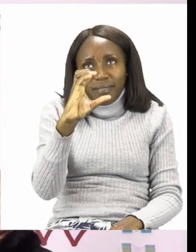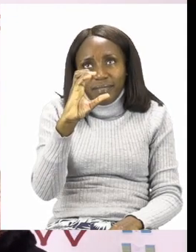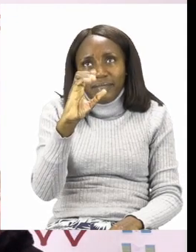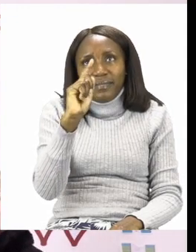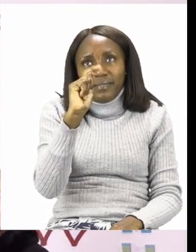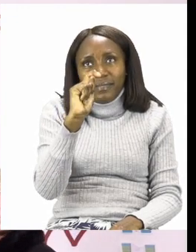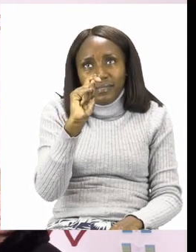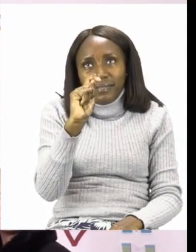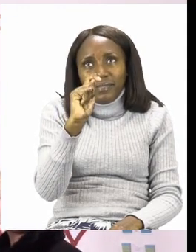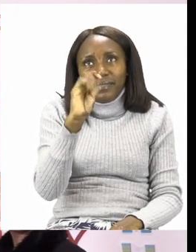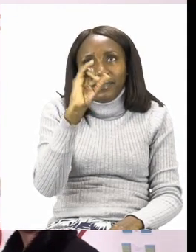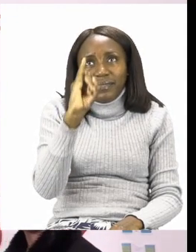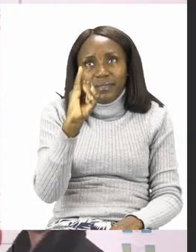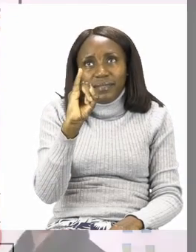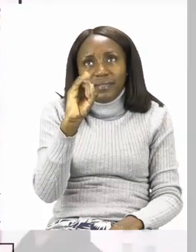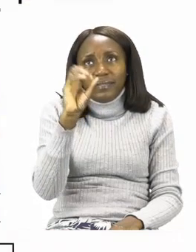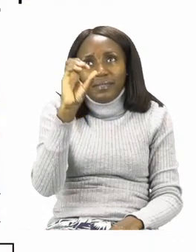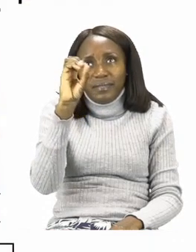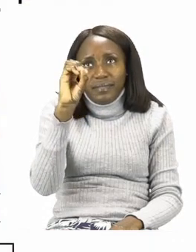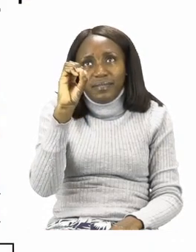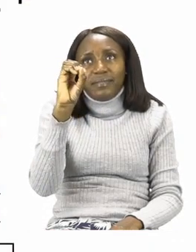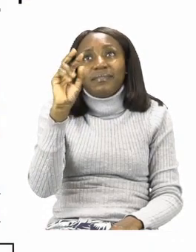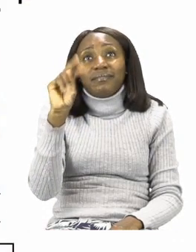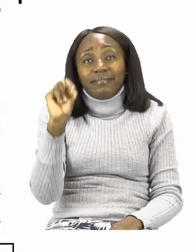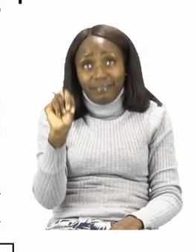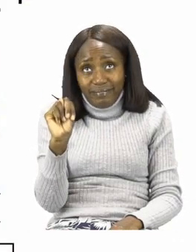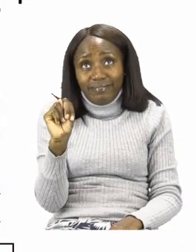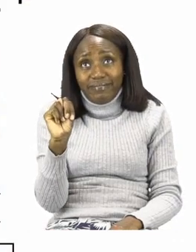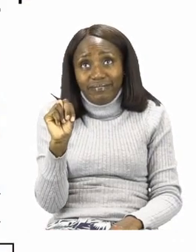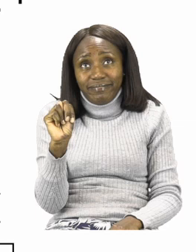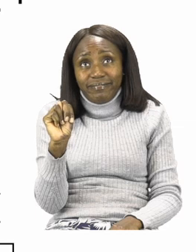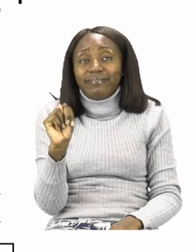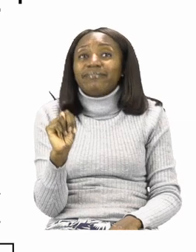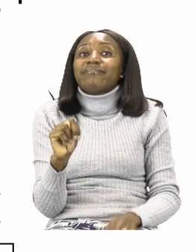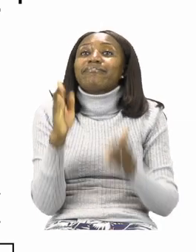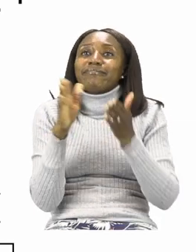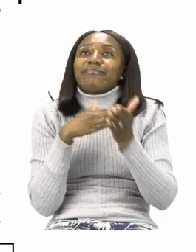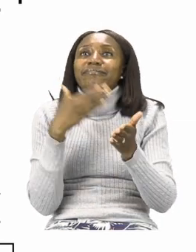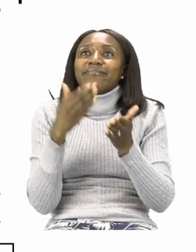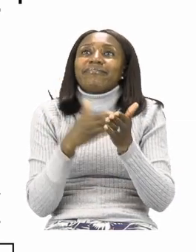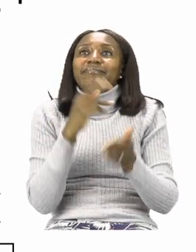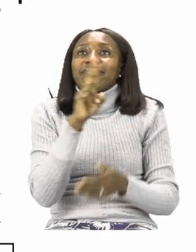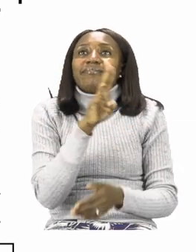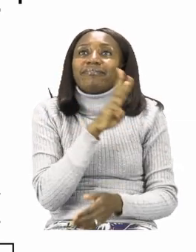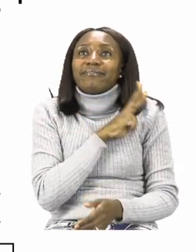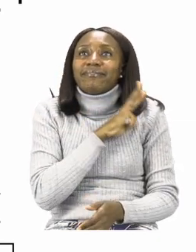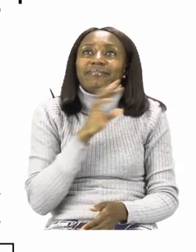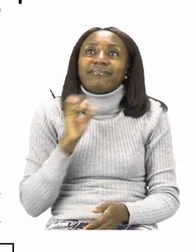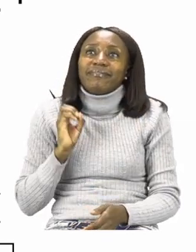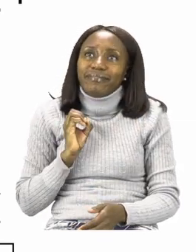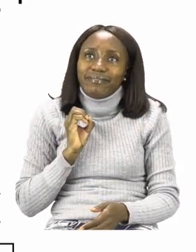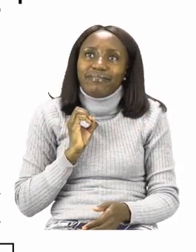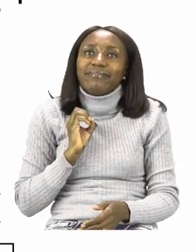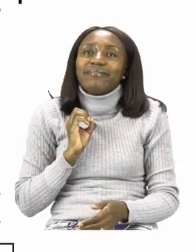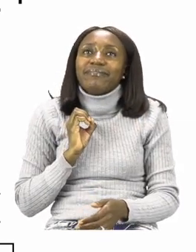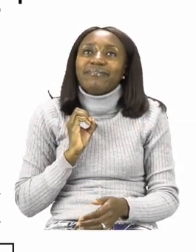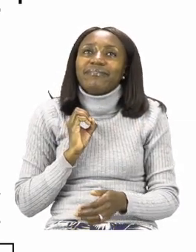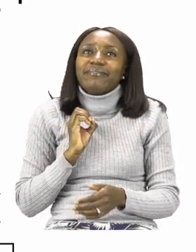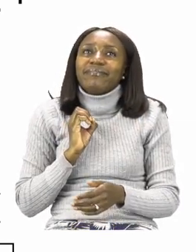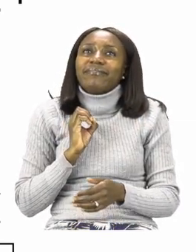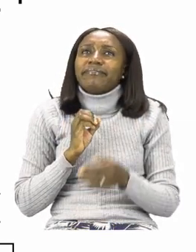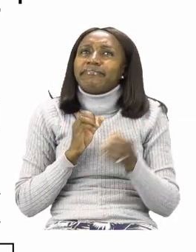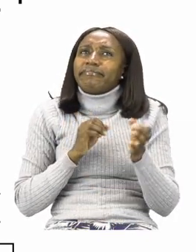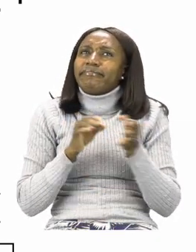want us to quickly go to our booklets, go to page 30. So on page 30, it